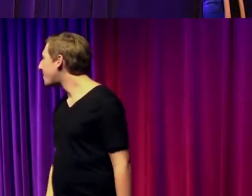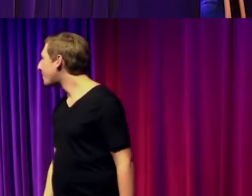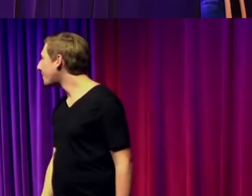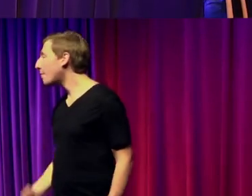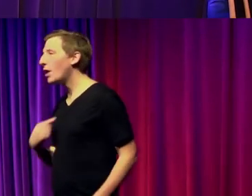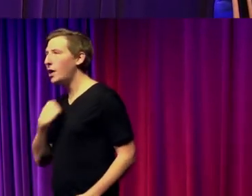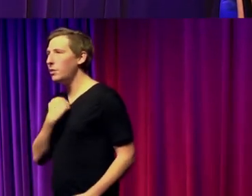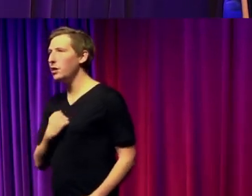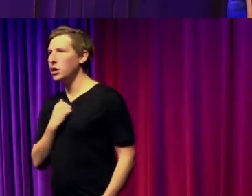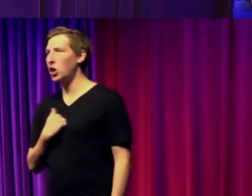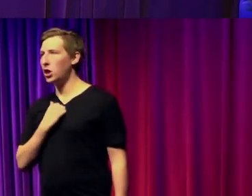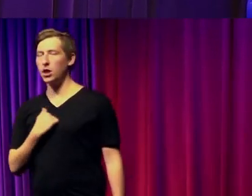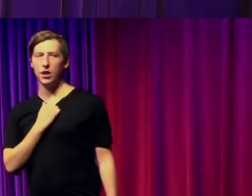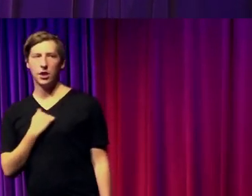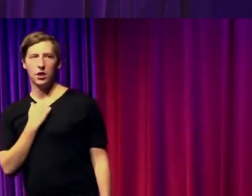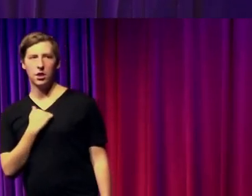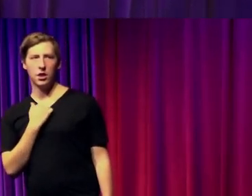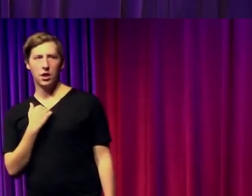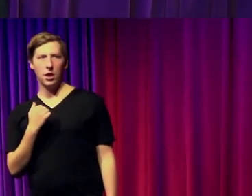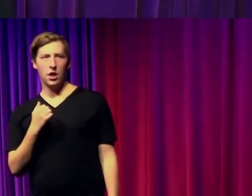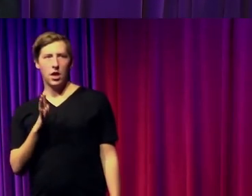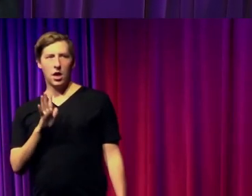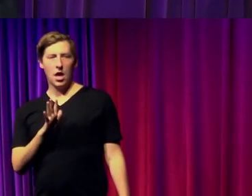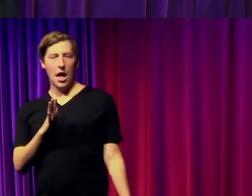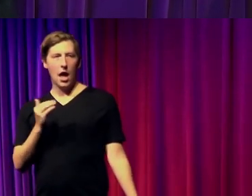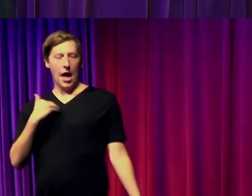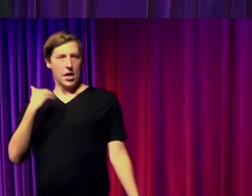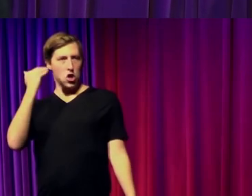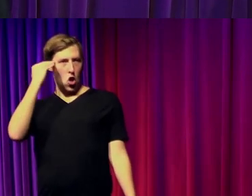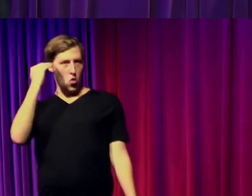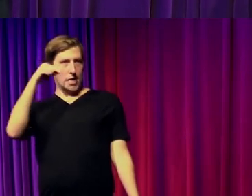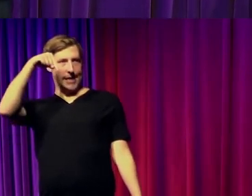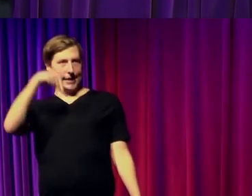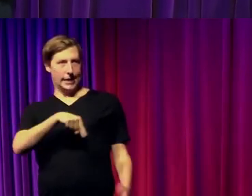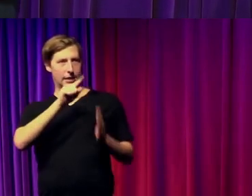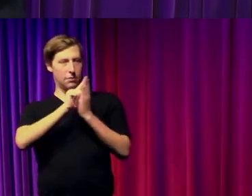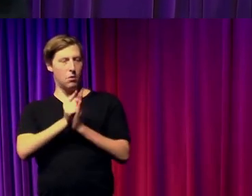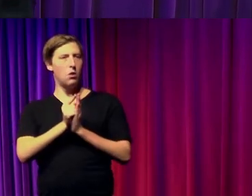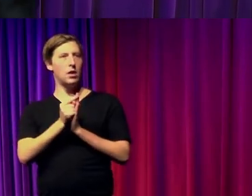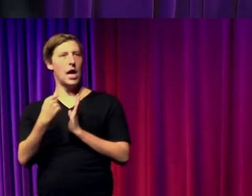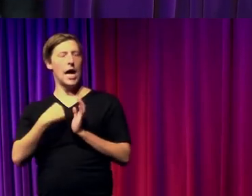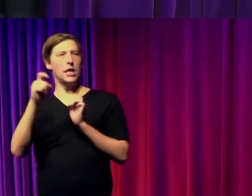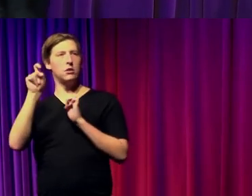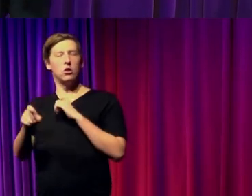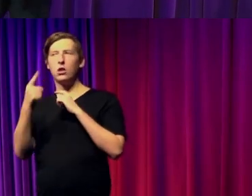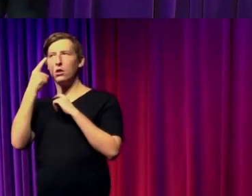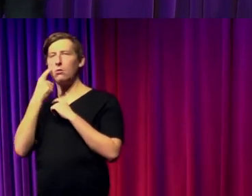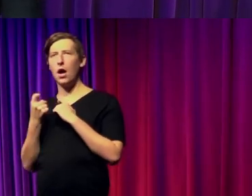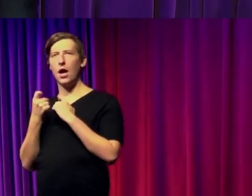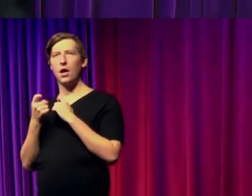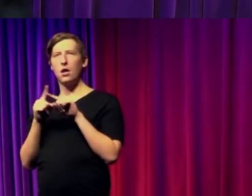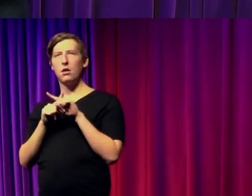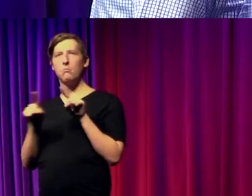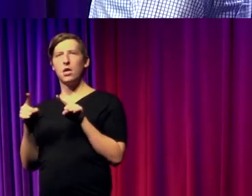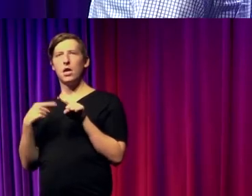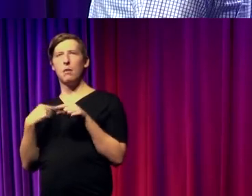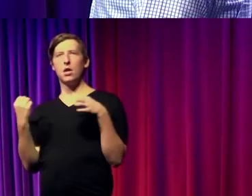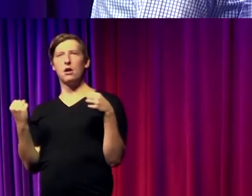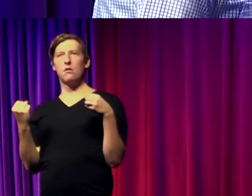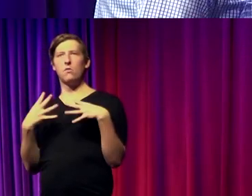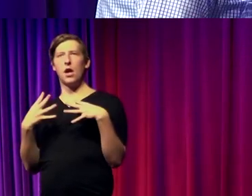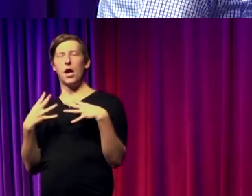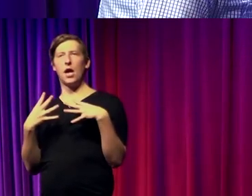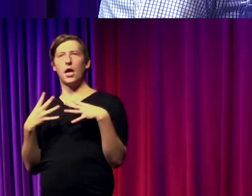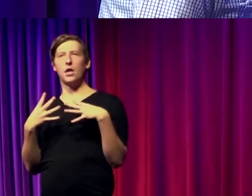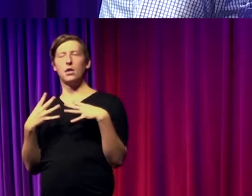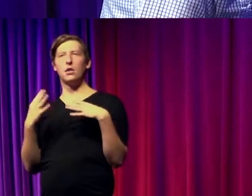I'm sorry. I know that in this moment I should cry, but I'm afraid I'm far too